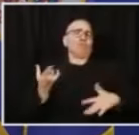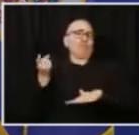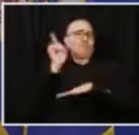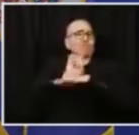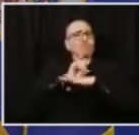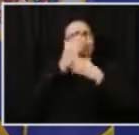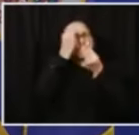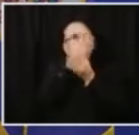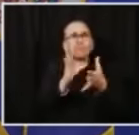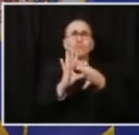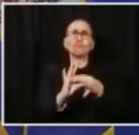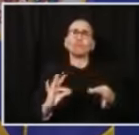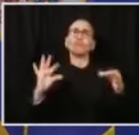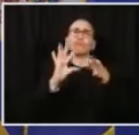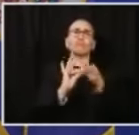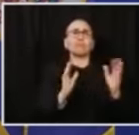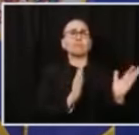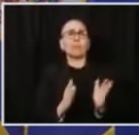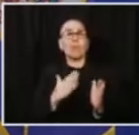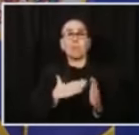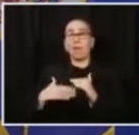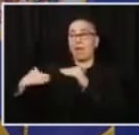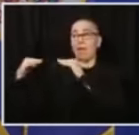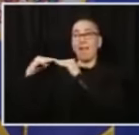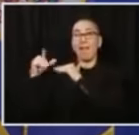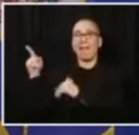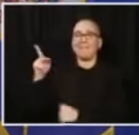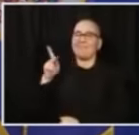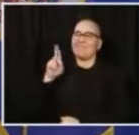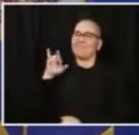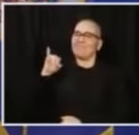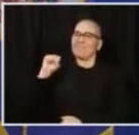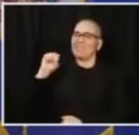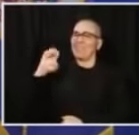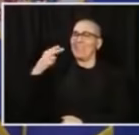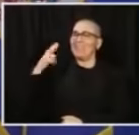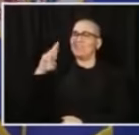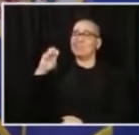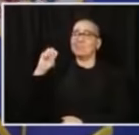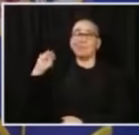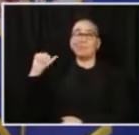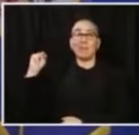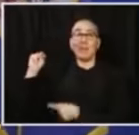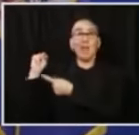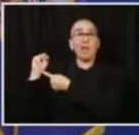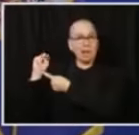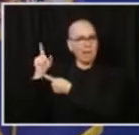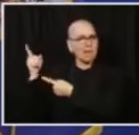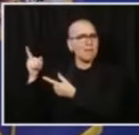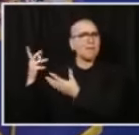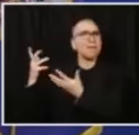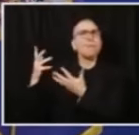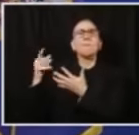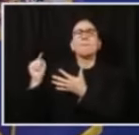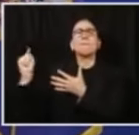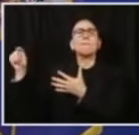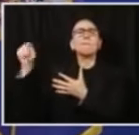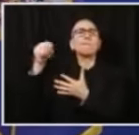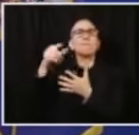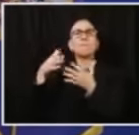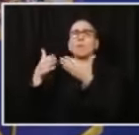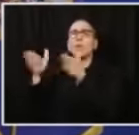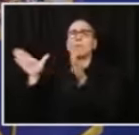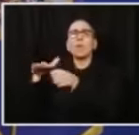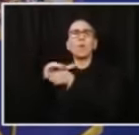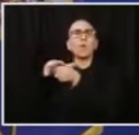my colleague Chris Erzman and her team and all of our partners across healthcare with local public health, tribal health. They've been planning for